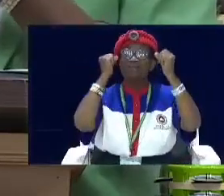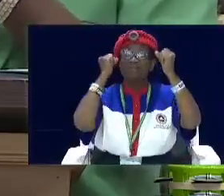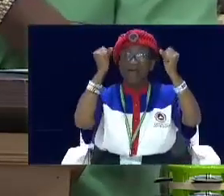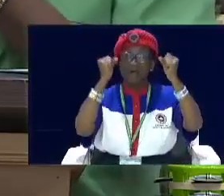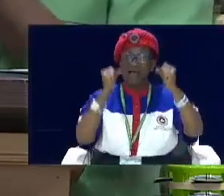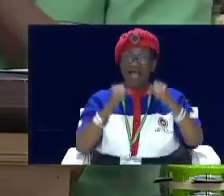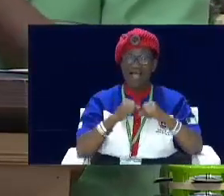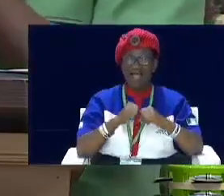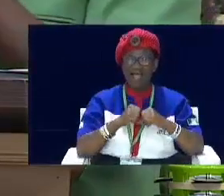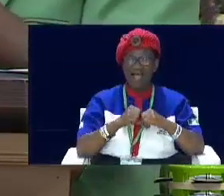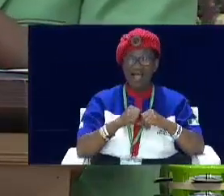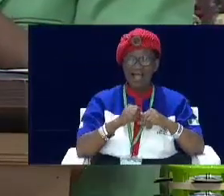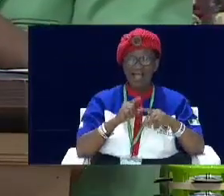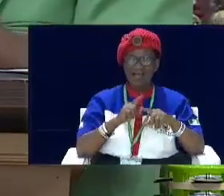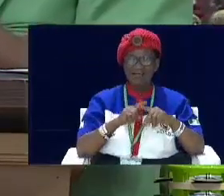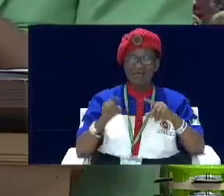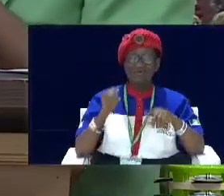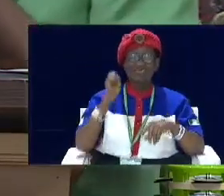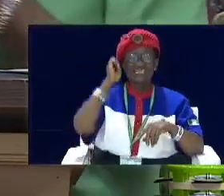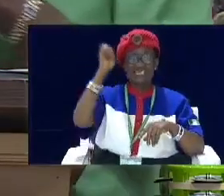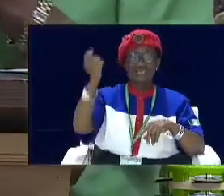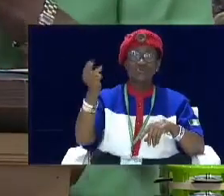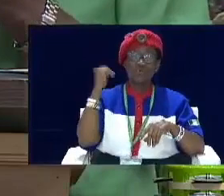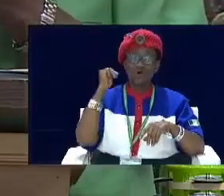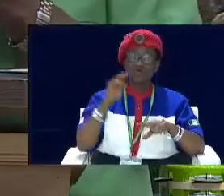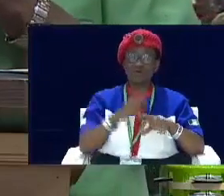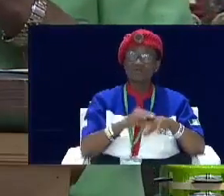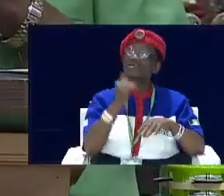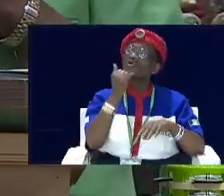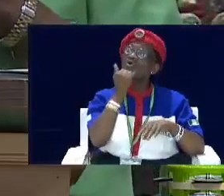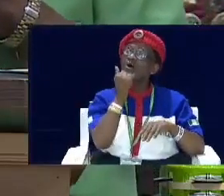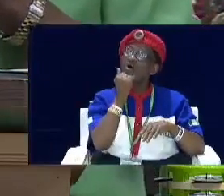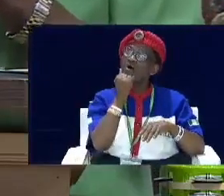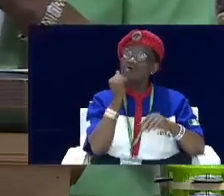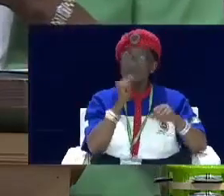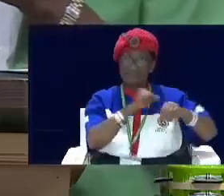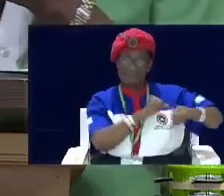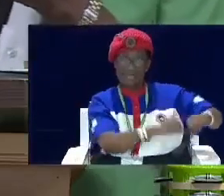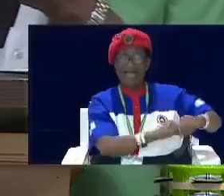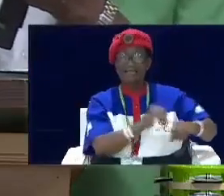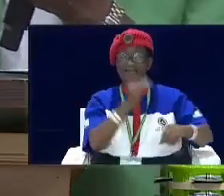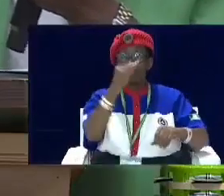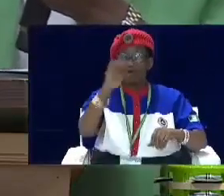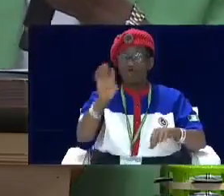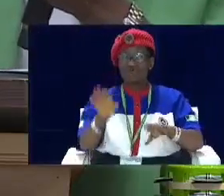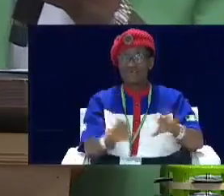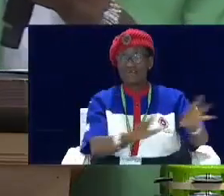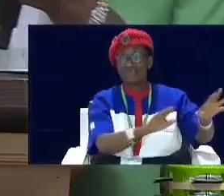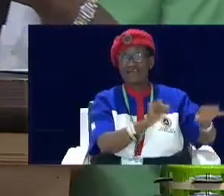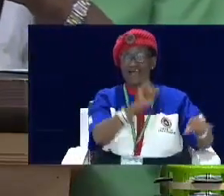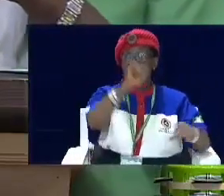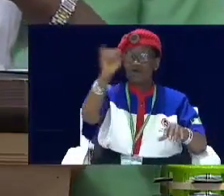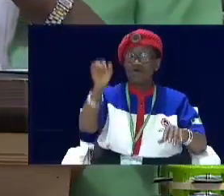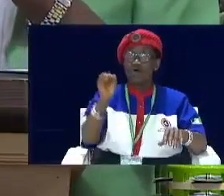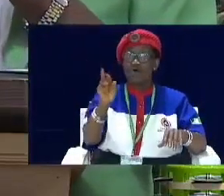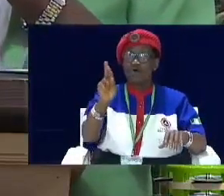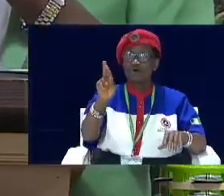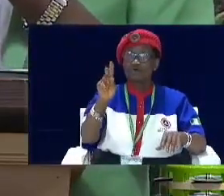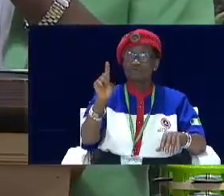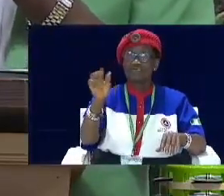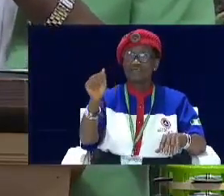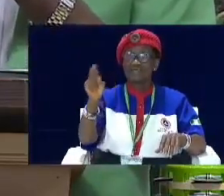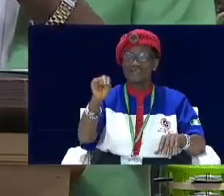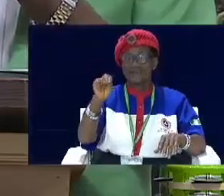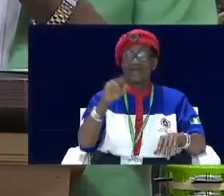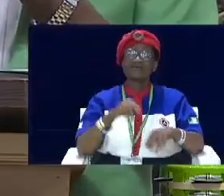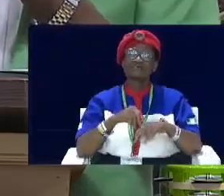He was on the wrong side of Jordan. Ṣugbọn o ipa Jordan ni to wa ipa ti o da ni apa